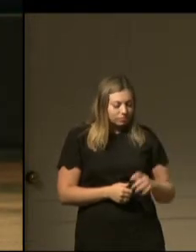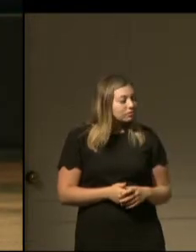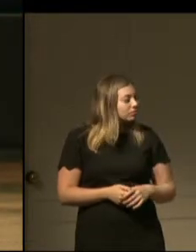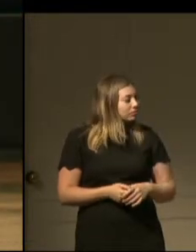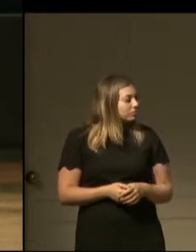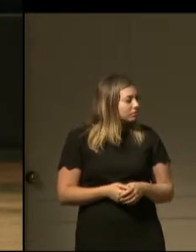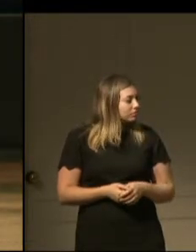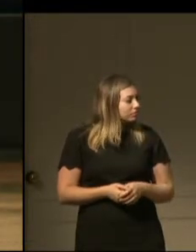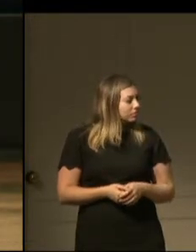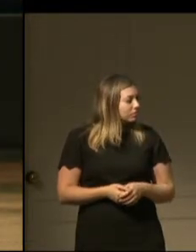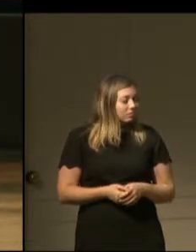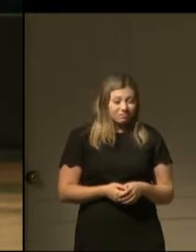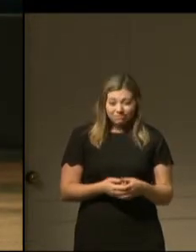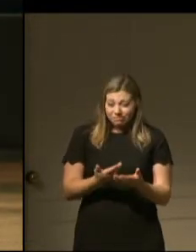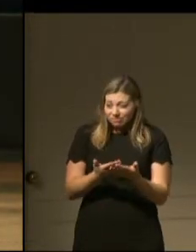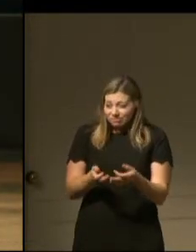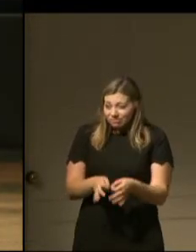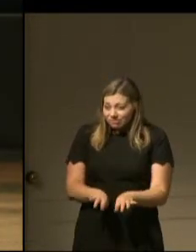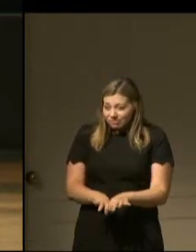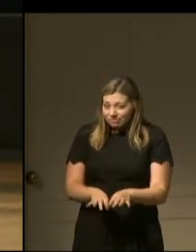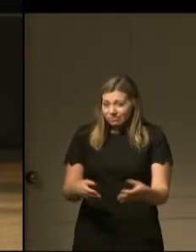What's important is just